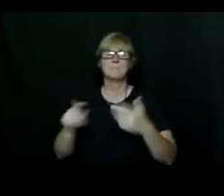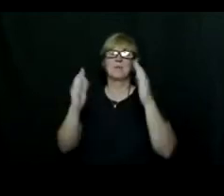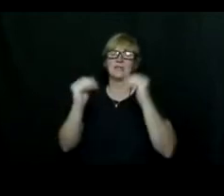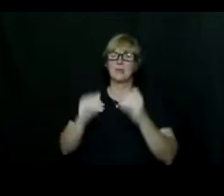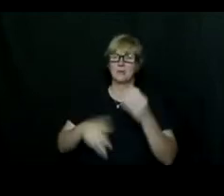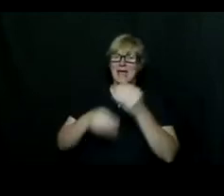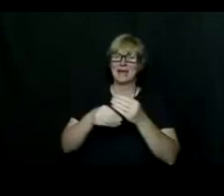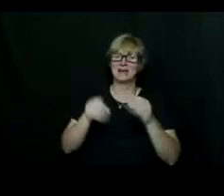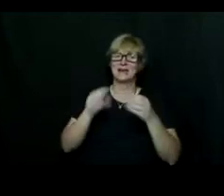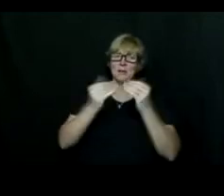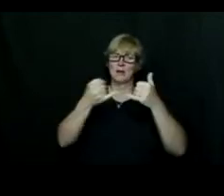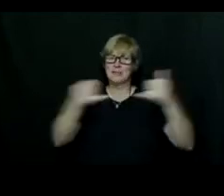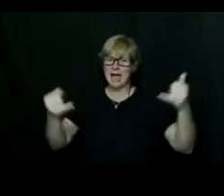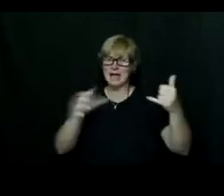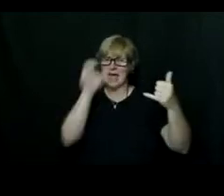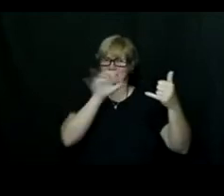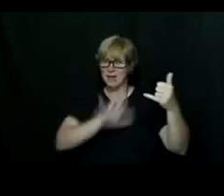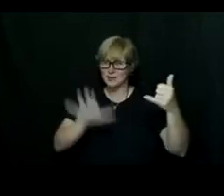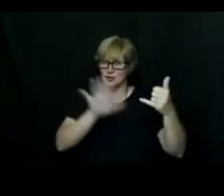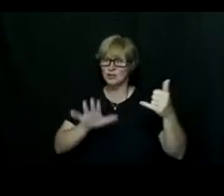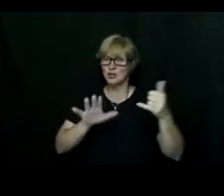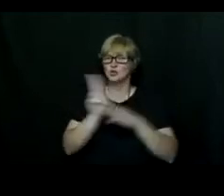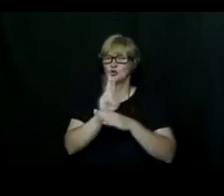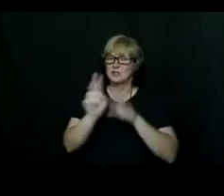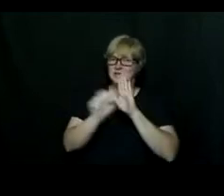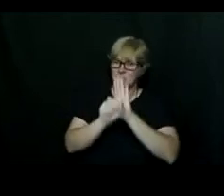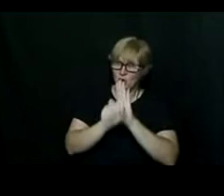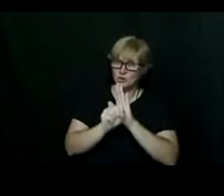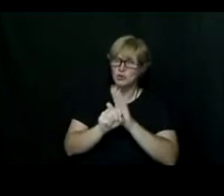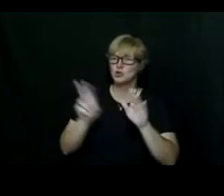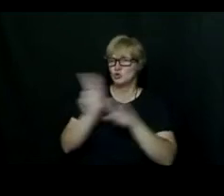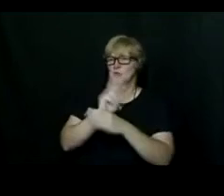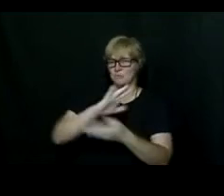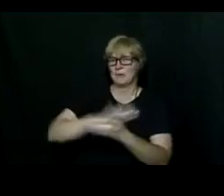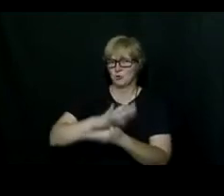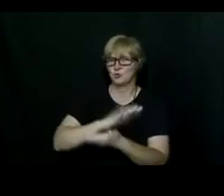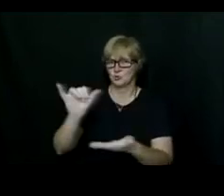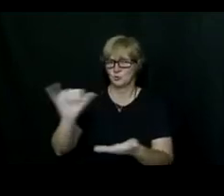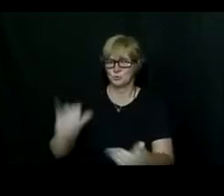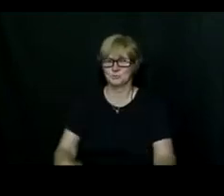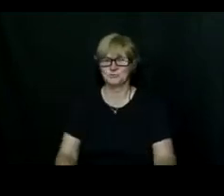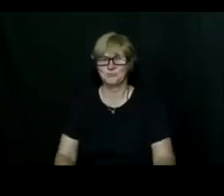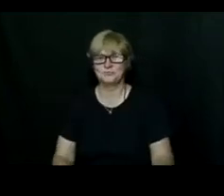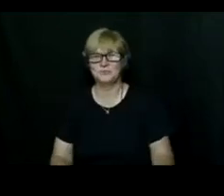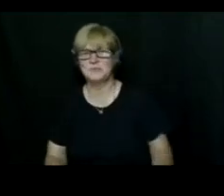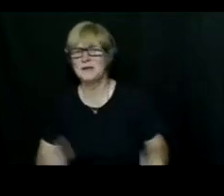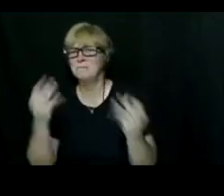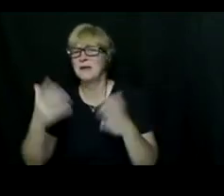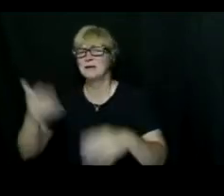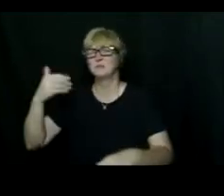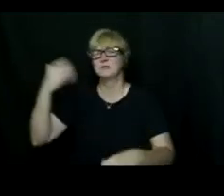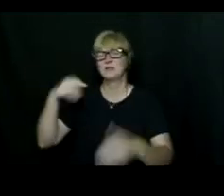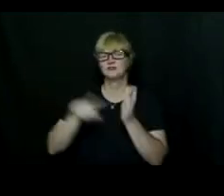from 0 to 10 that was symbolic on a piece of paper. Because many previous studies have found